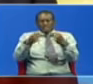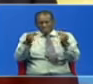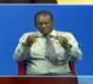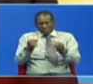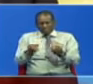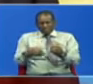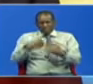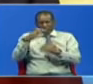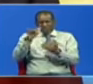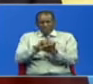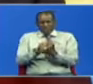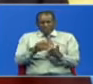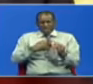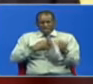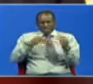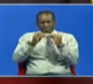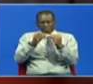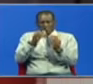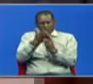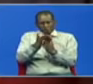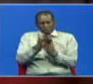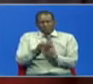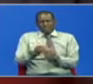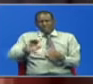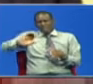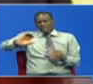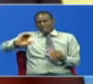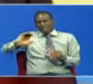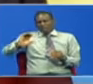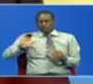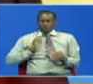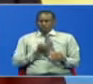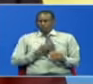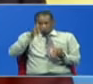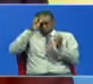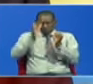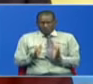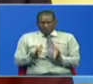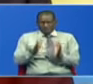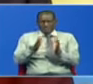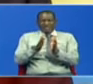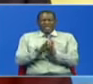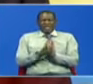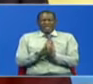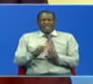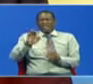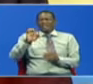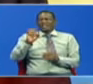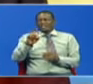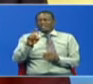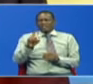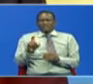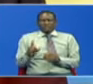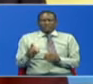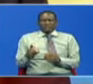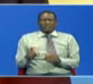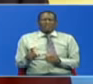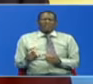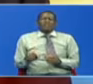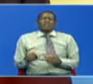that, there was a meeting between the Council of Governors and the executive